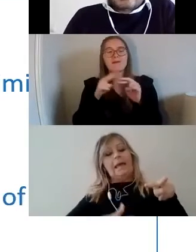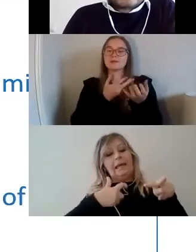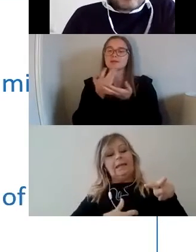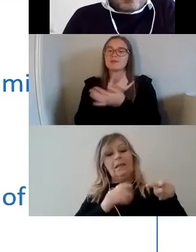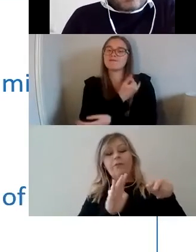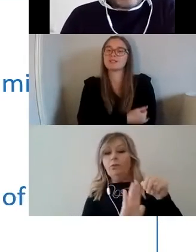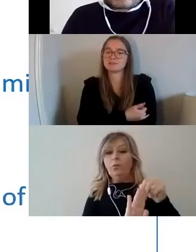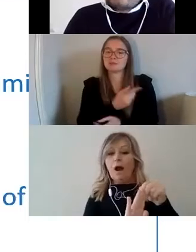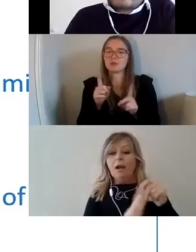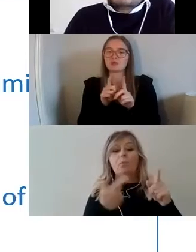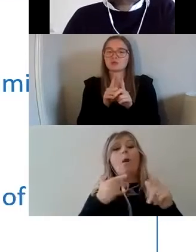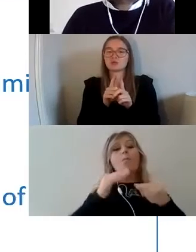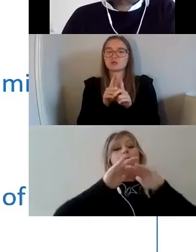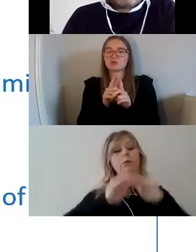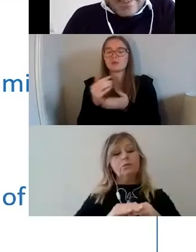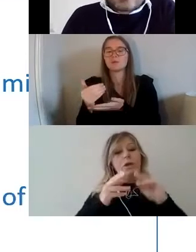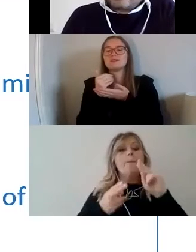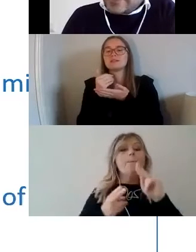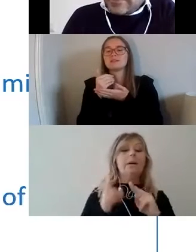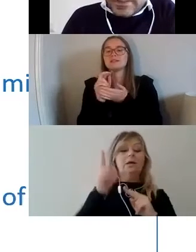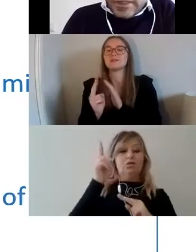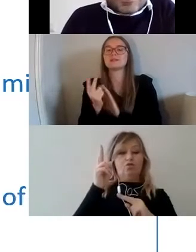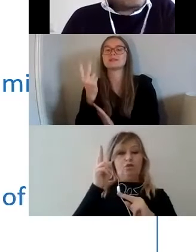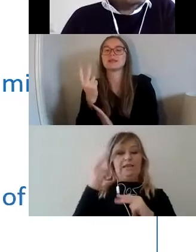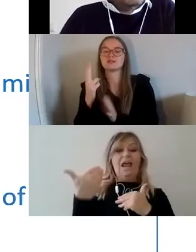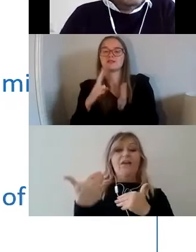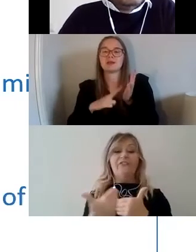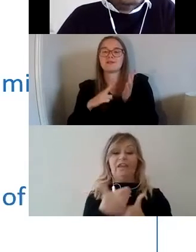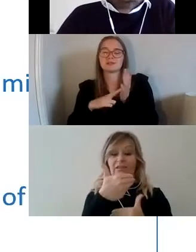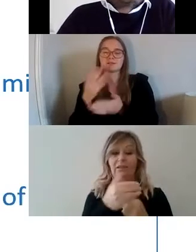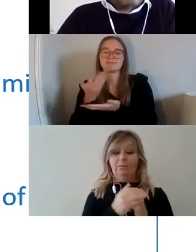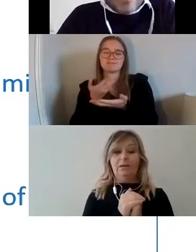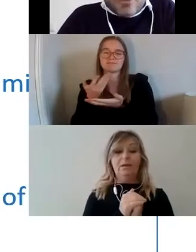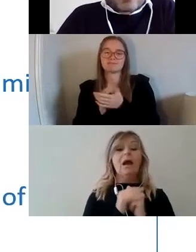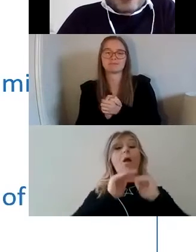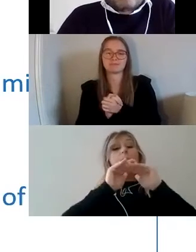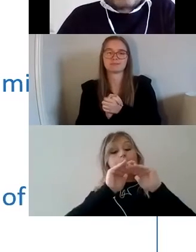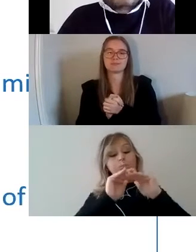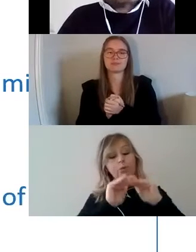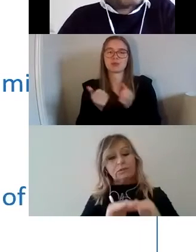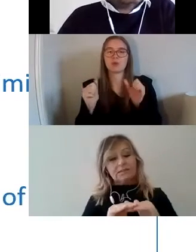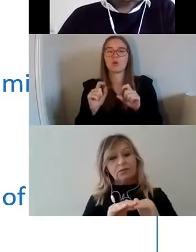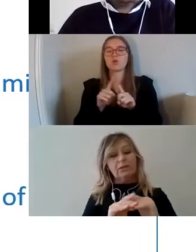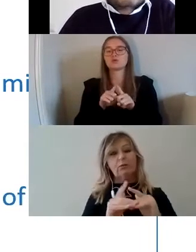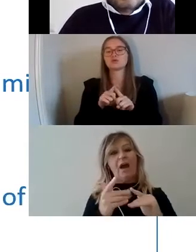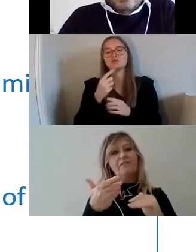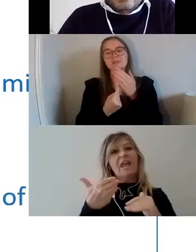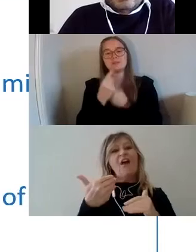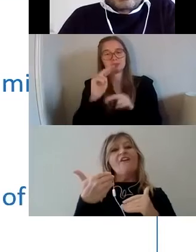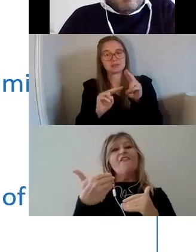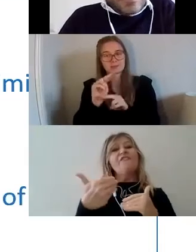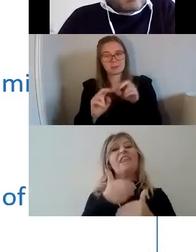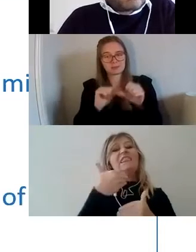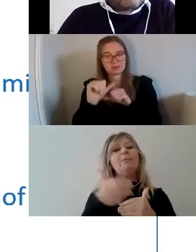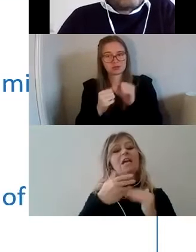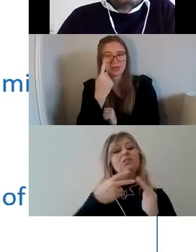and especially protecting victims from a secondary victimizations. But also individual assessment procedures